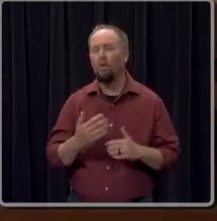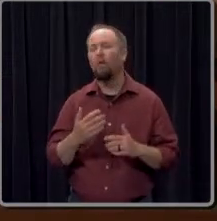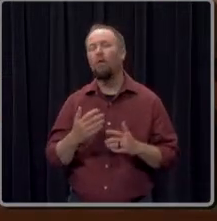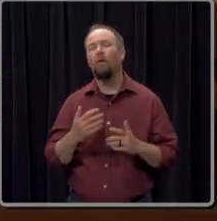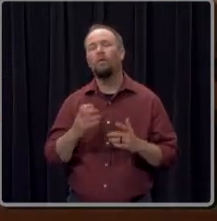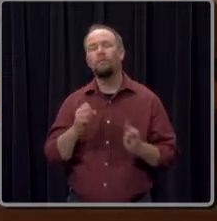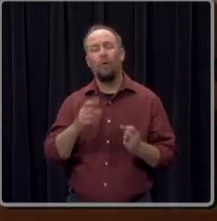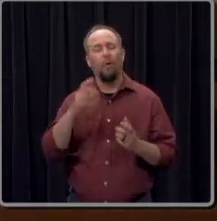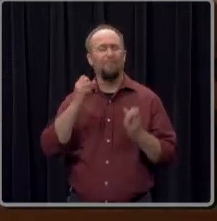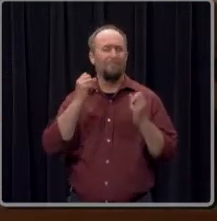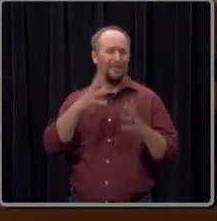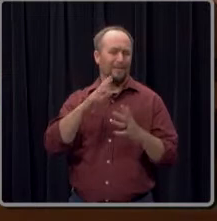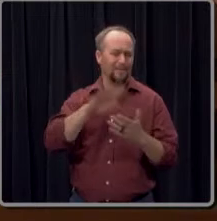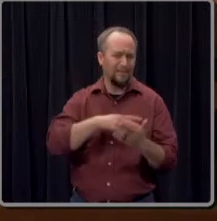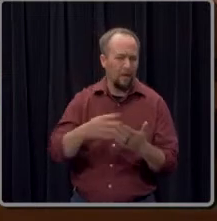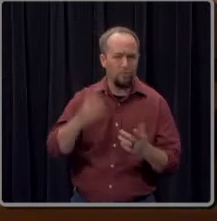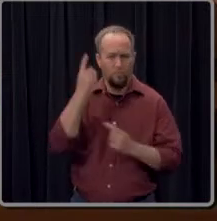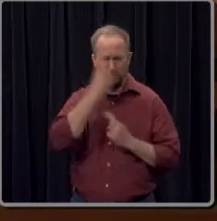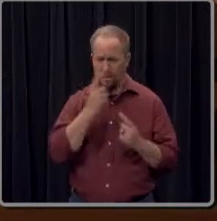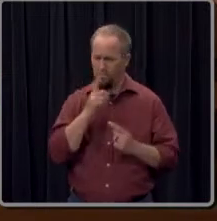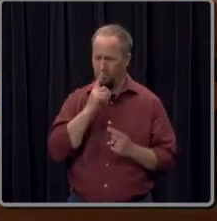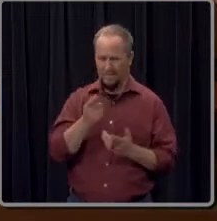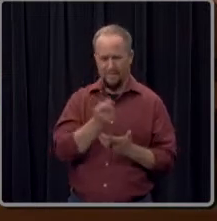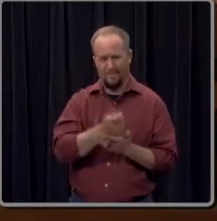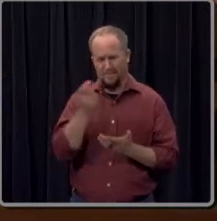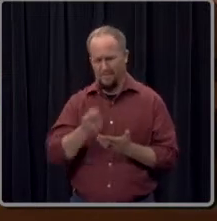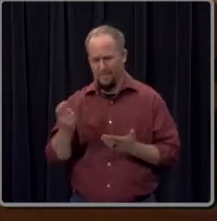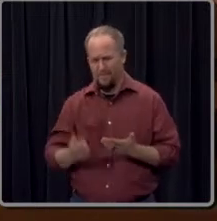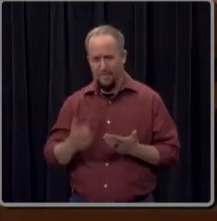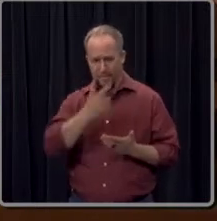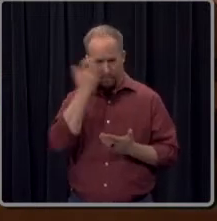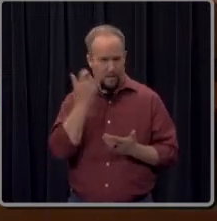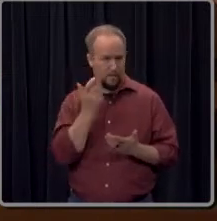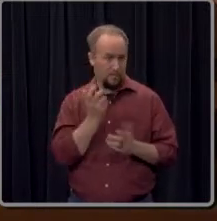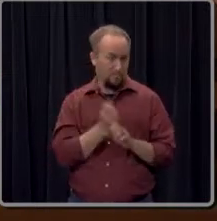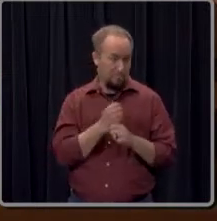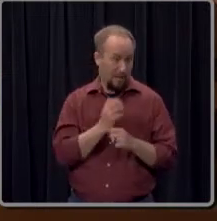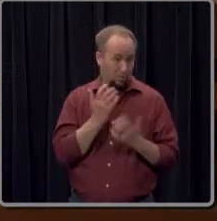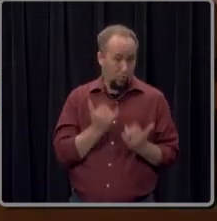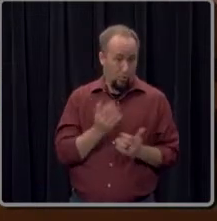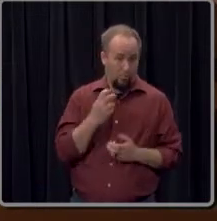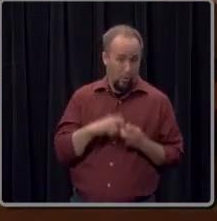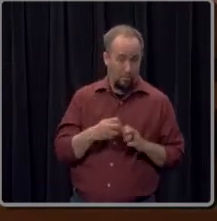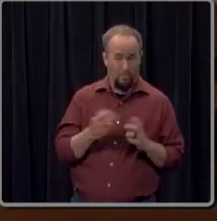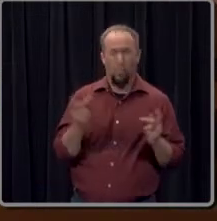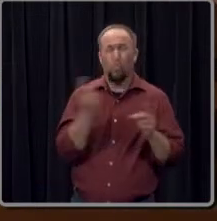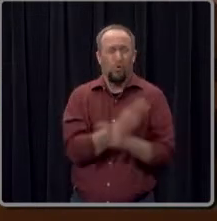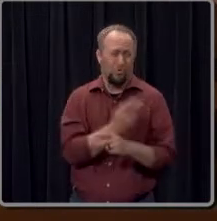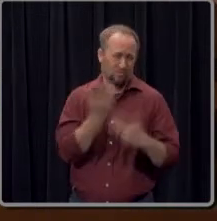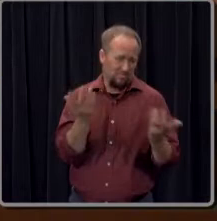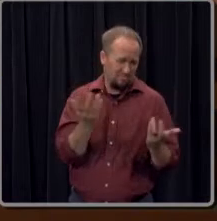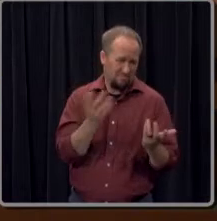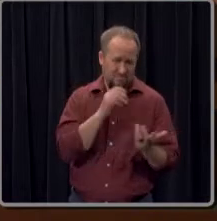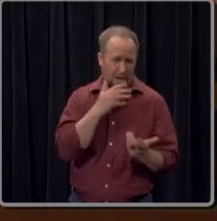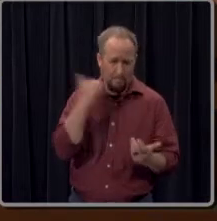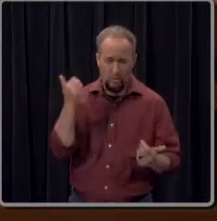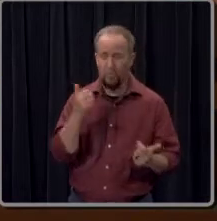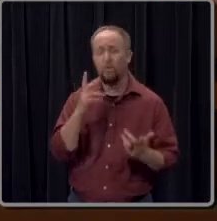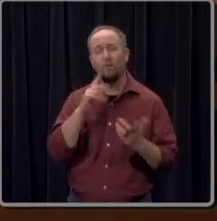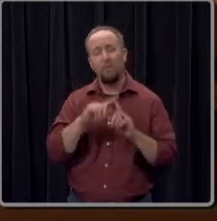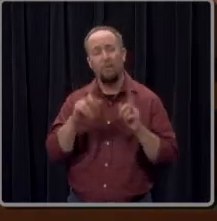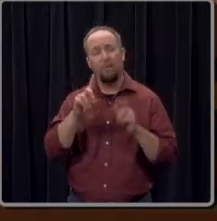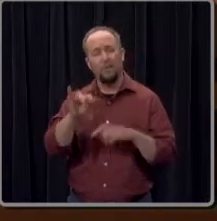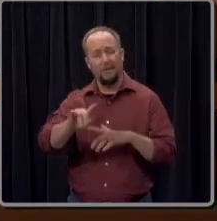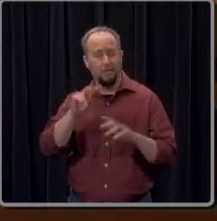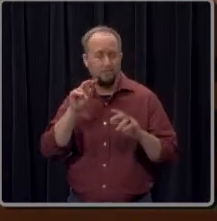ideas that were thought about were basically ruled out because it would make our current problem worse, not better. But we did look at all of those